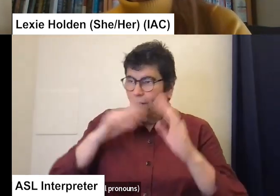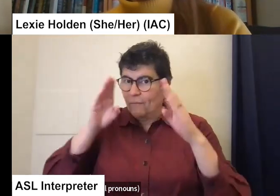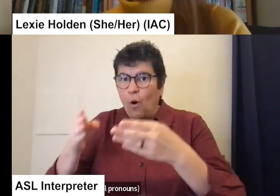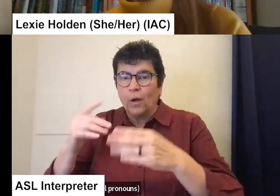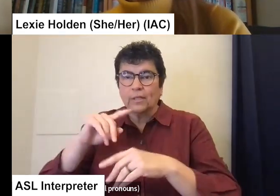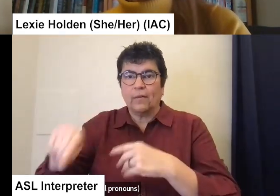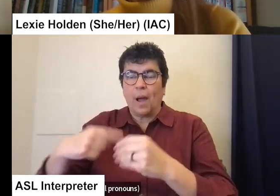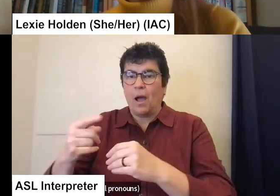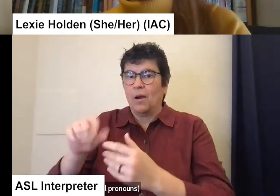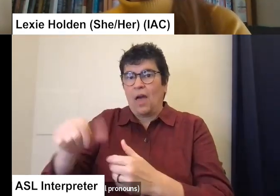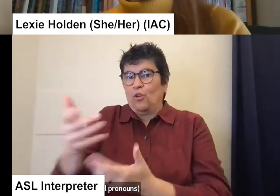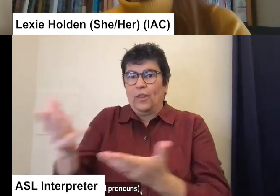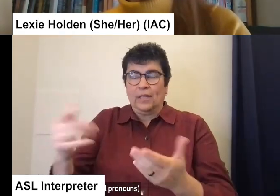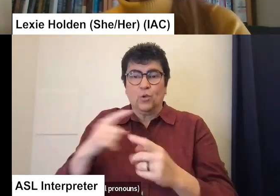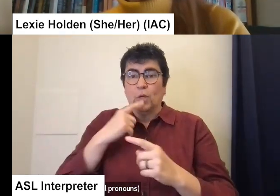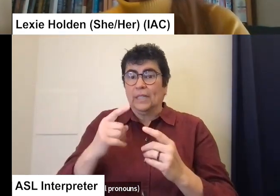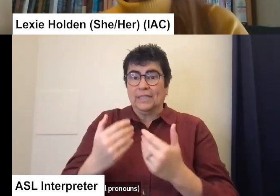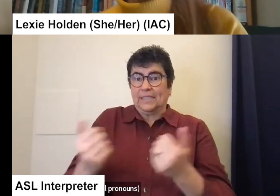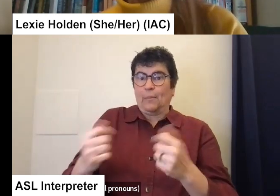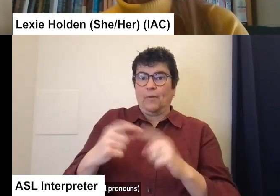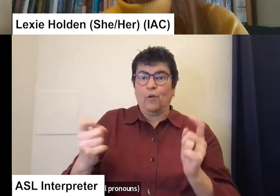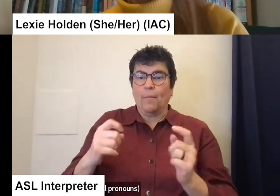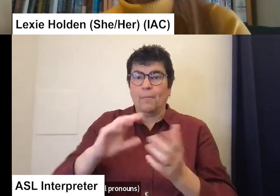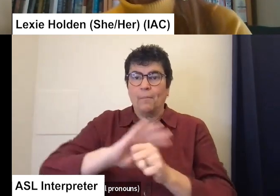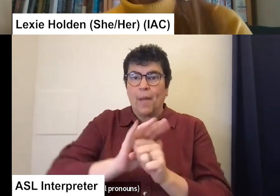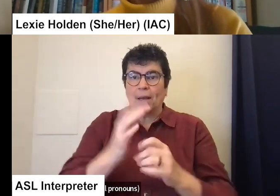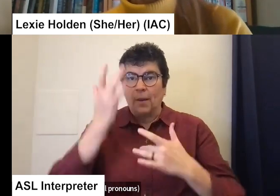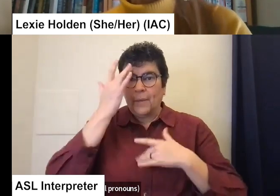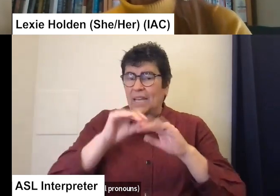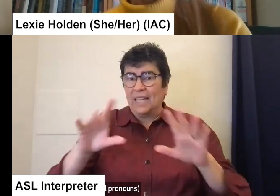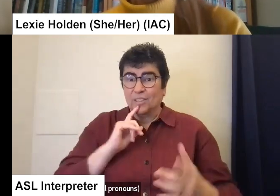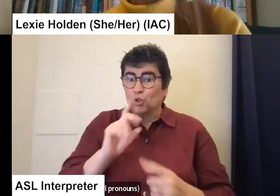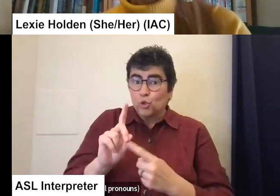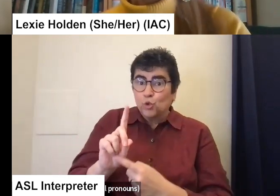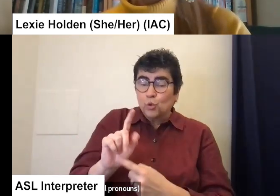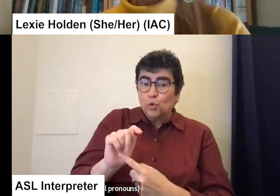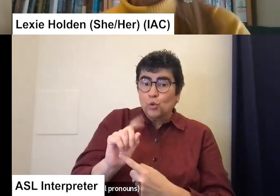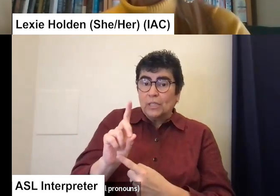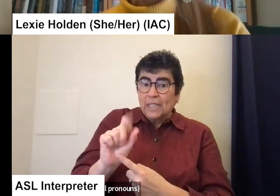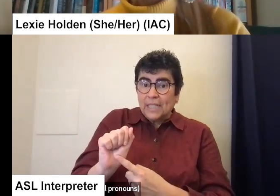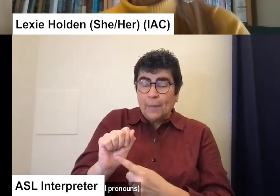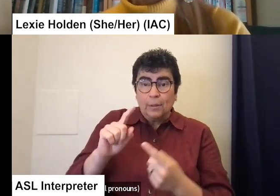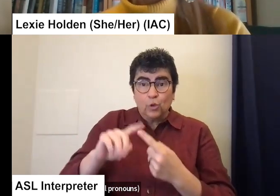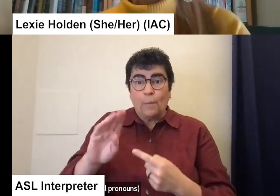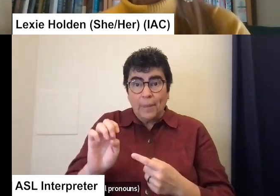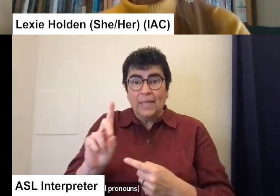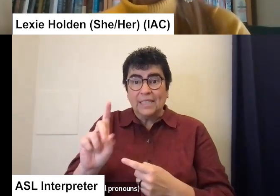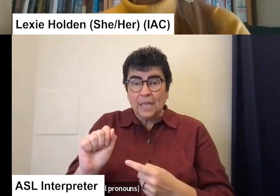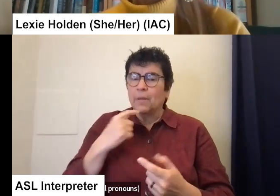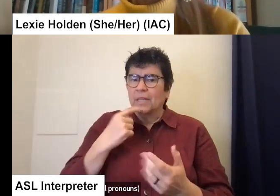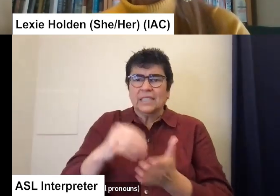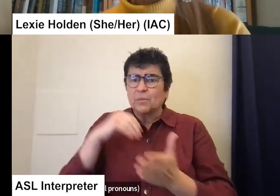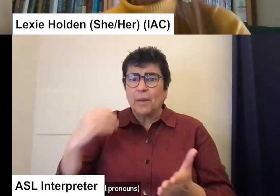the pandemic, I mean, it is just expensive to be disabled. I mean, there are all types of